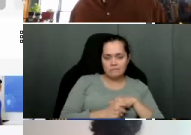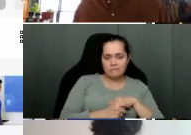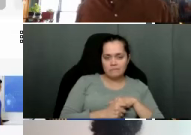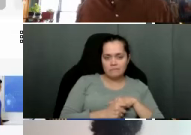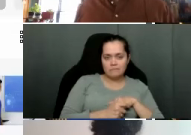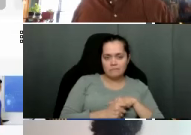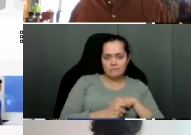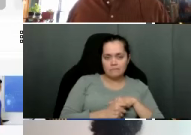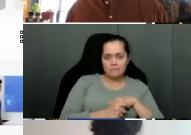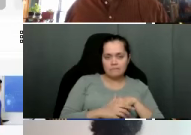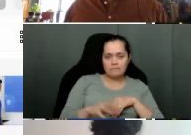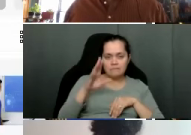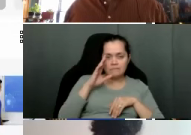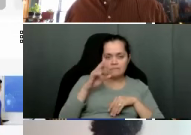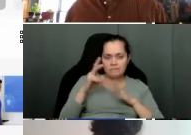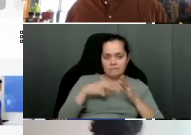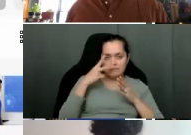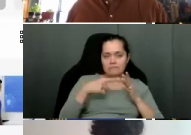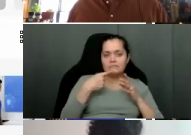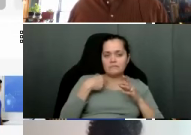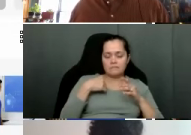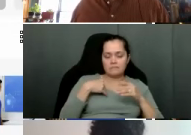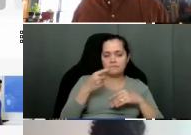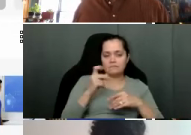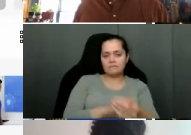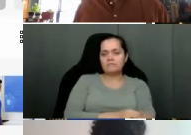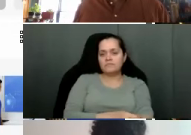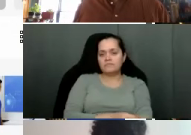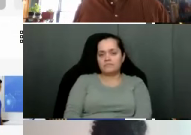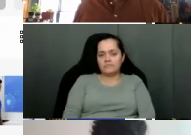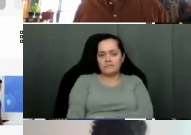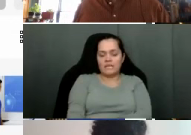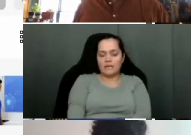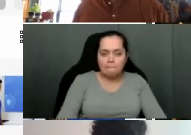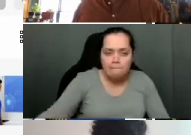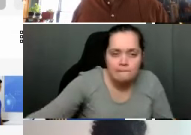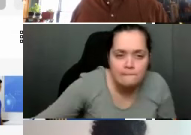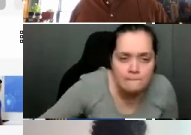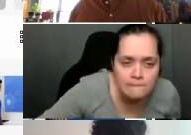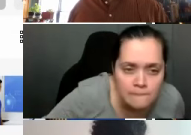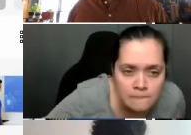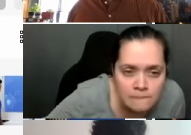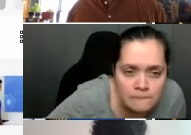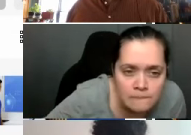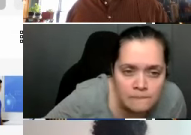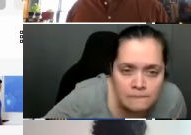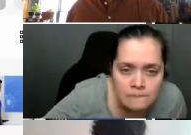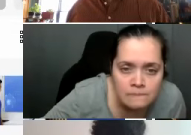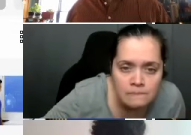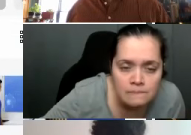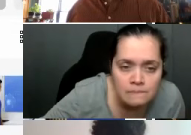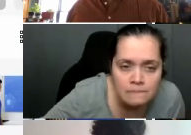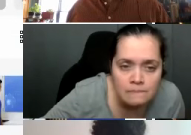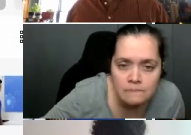Hi, I'm sorry. Oh. Sorry to be late. Not a problem. I'm CJ Craig. Of course you are. I'm Dr. John Fallow. This is